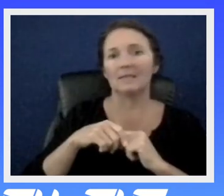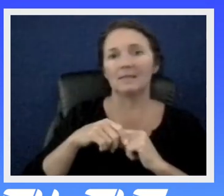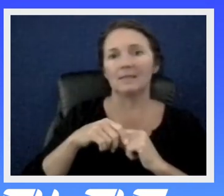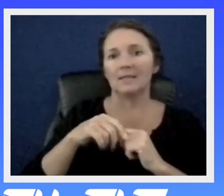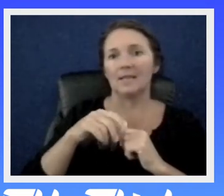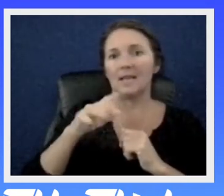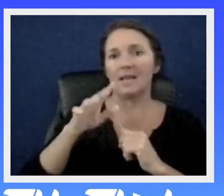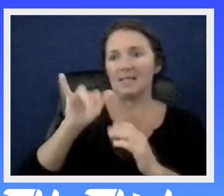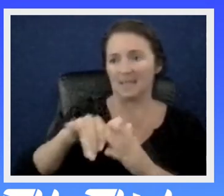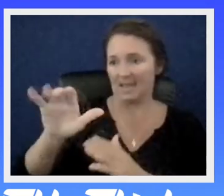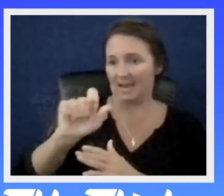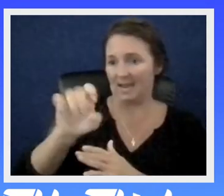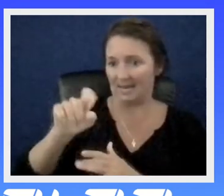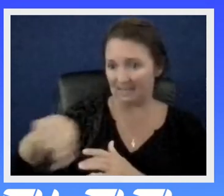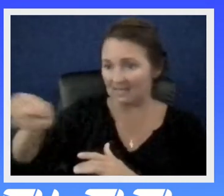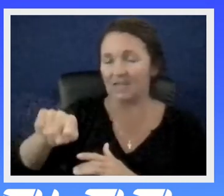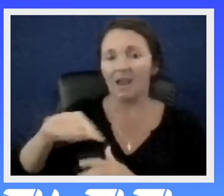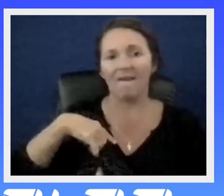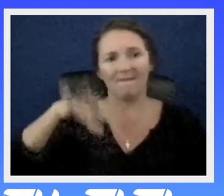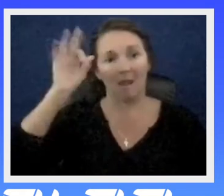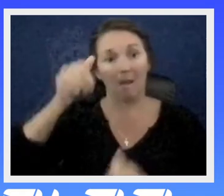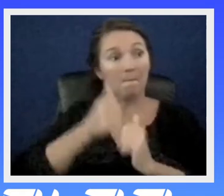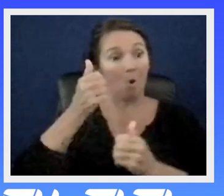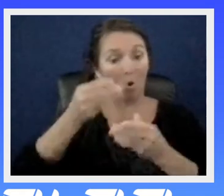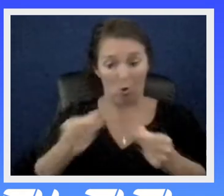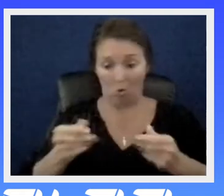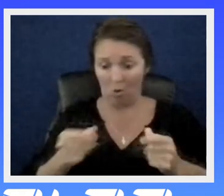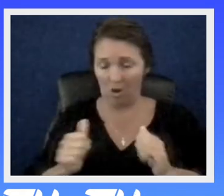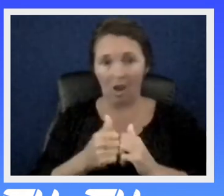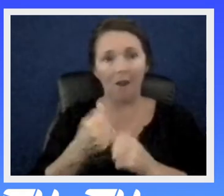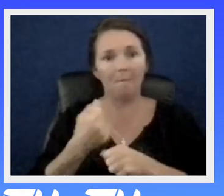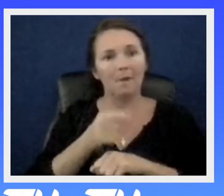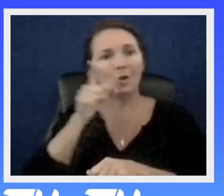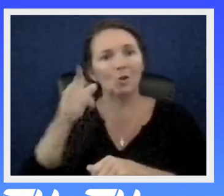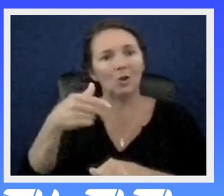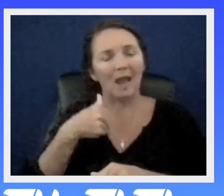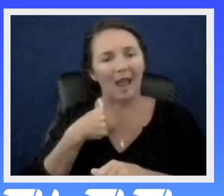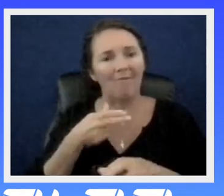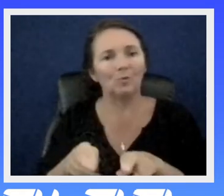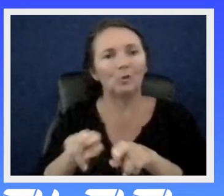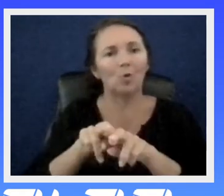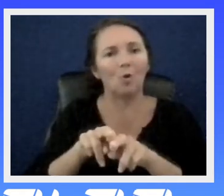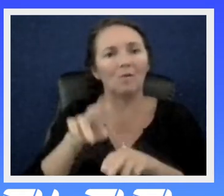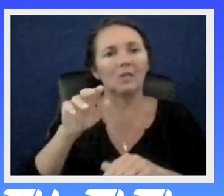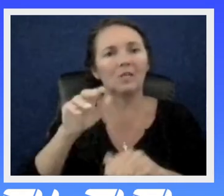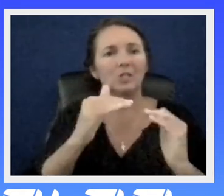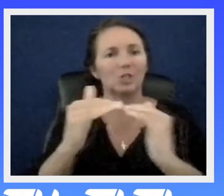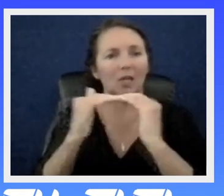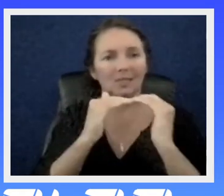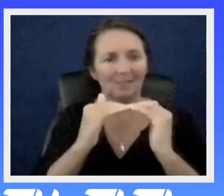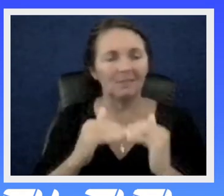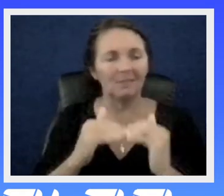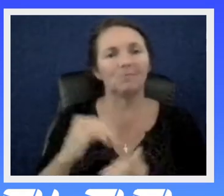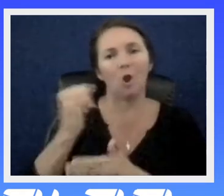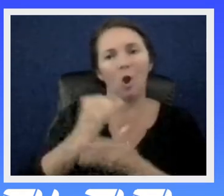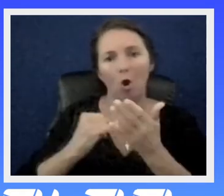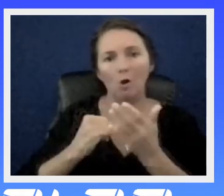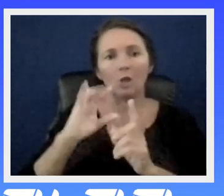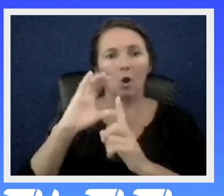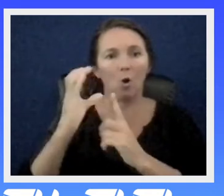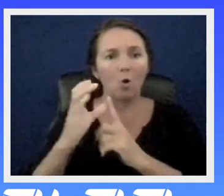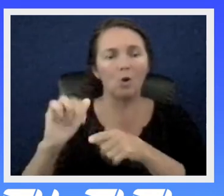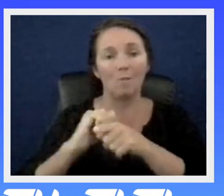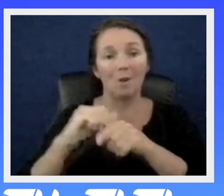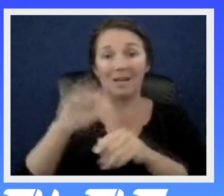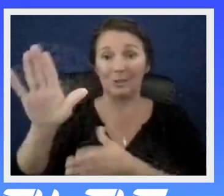that some of the solutions to many of my cases were ensuring restorative justice, arts and culture practices, and that the schools that had